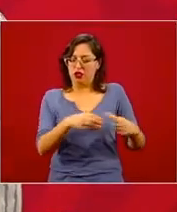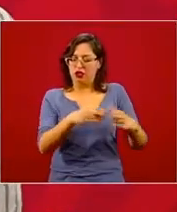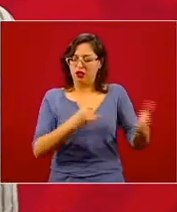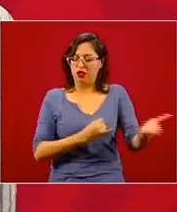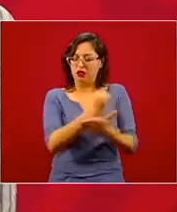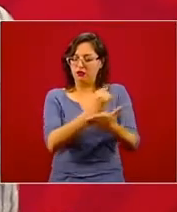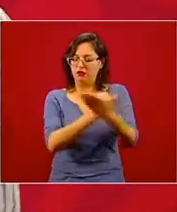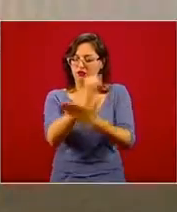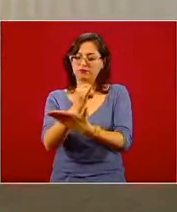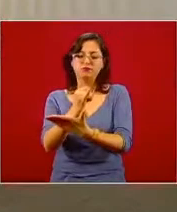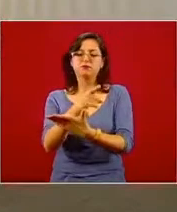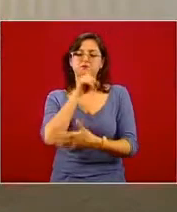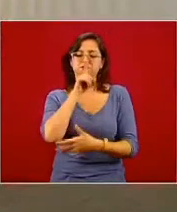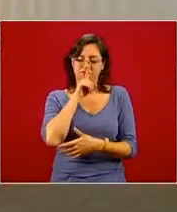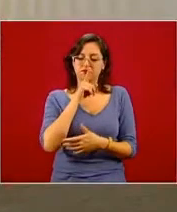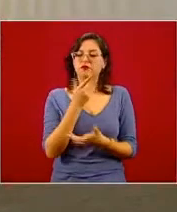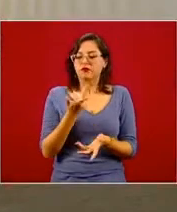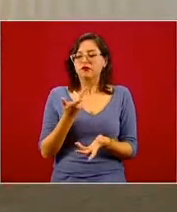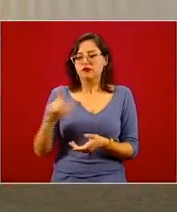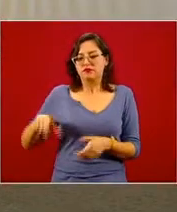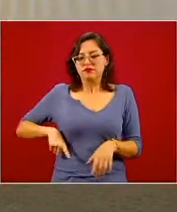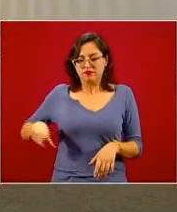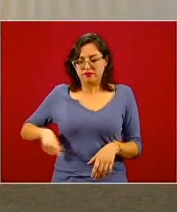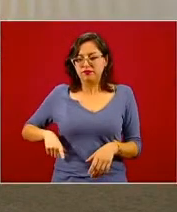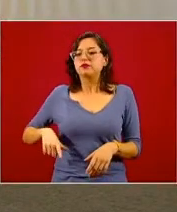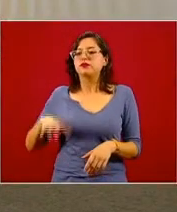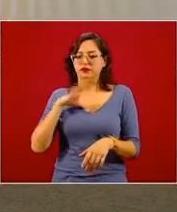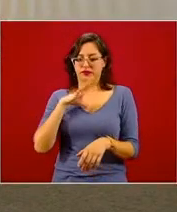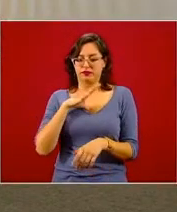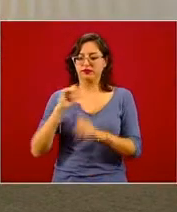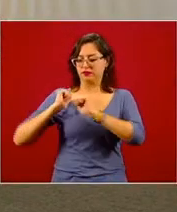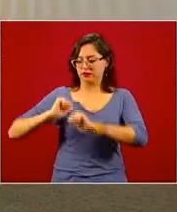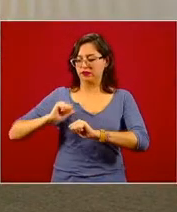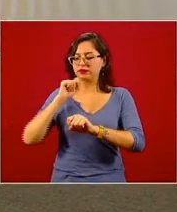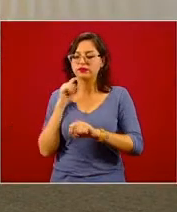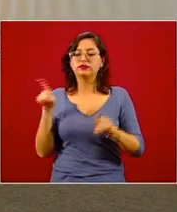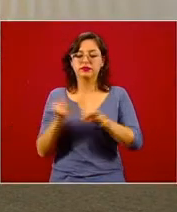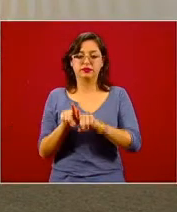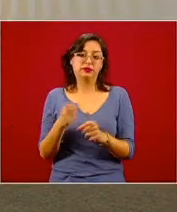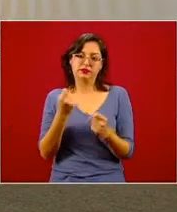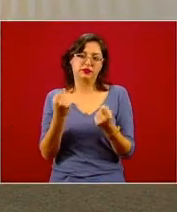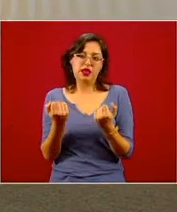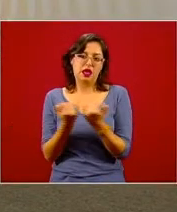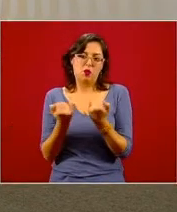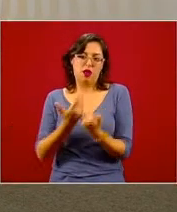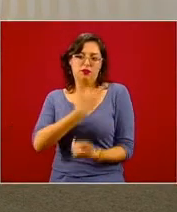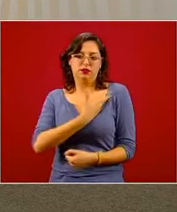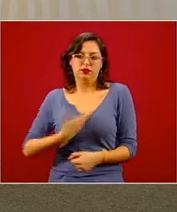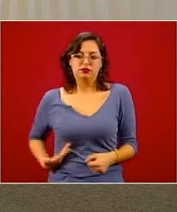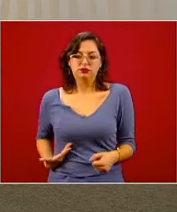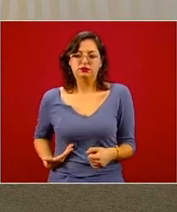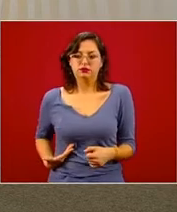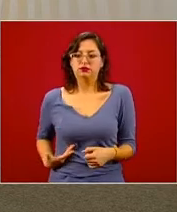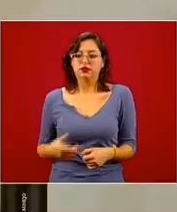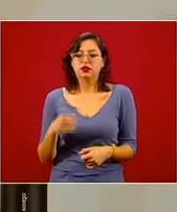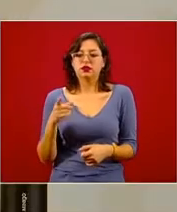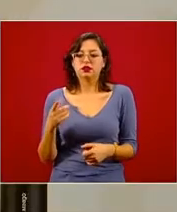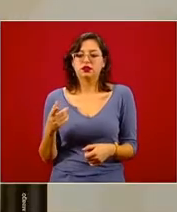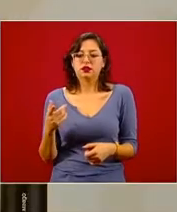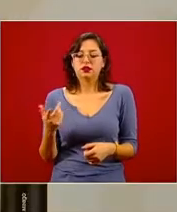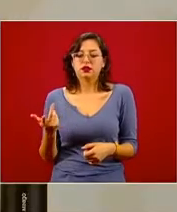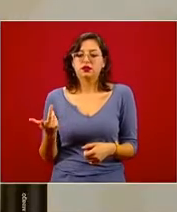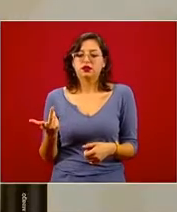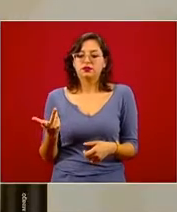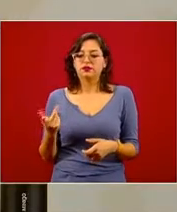And of course, these have to be also founded on each part of the